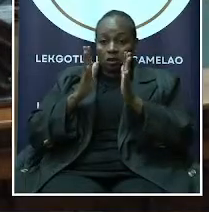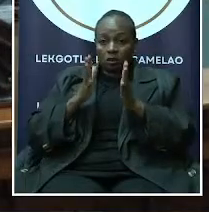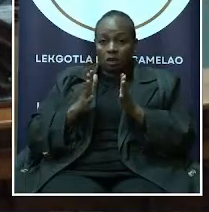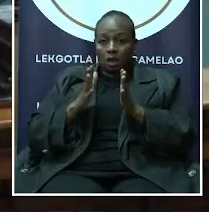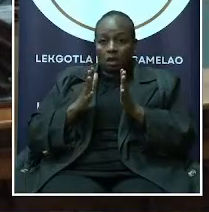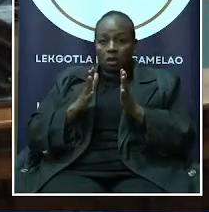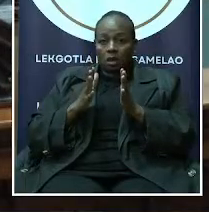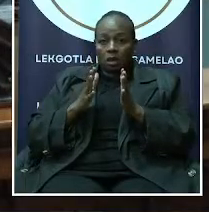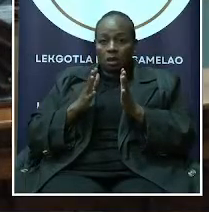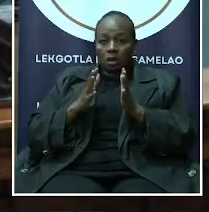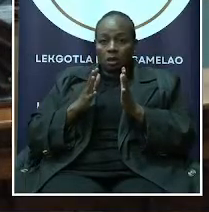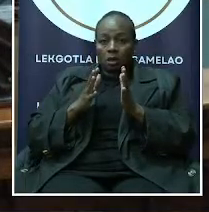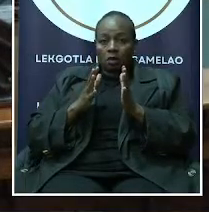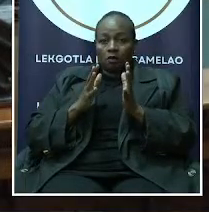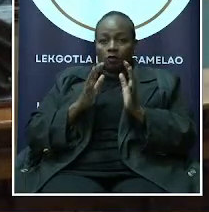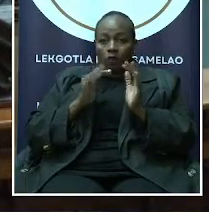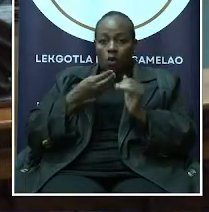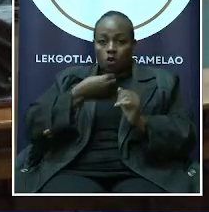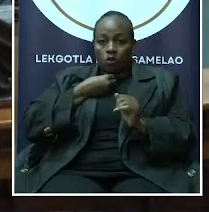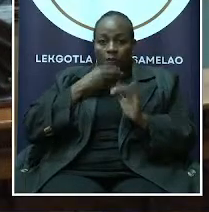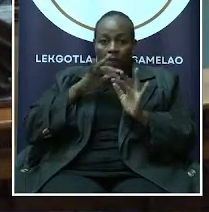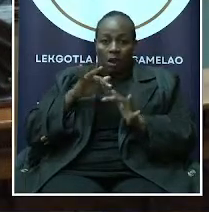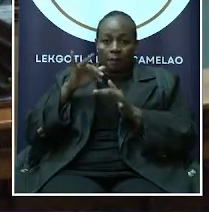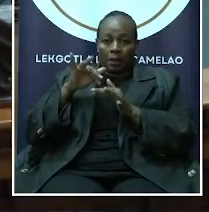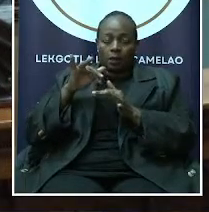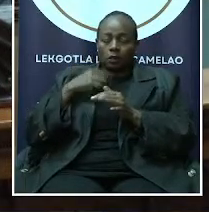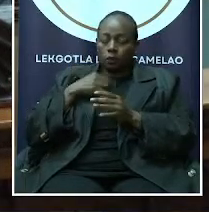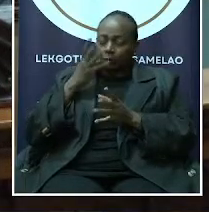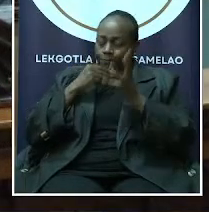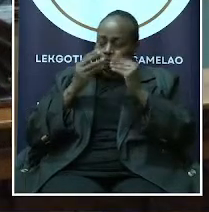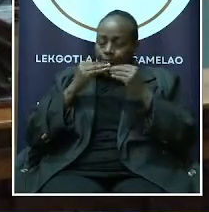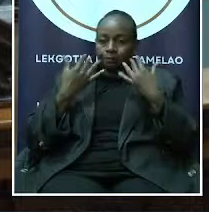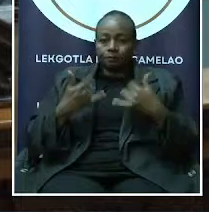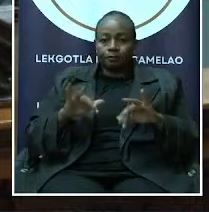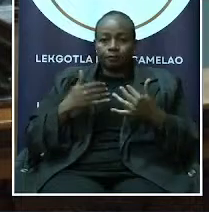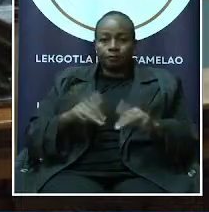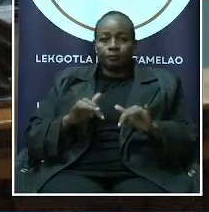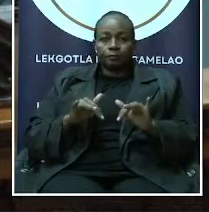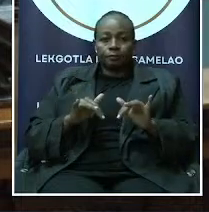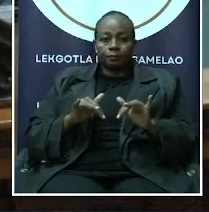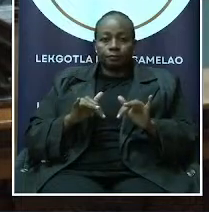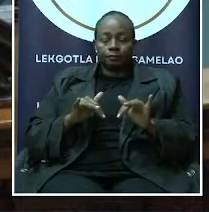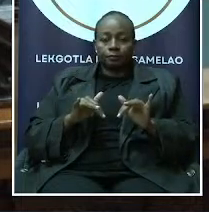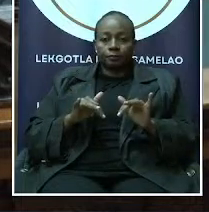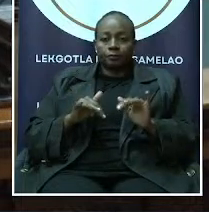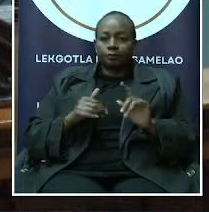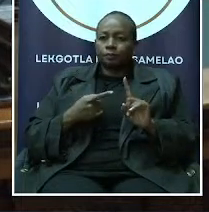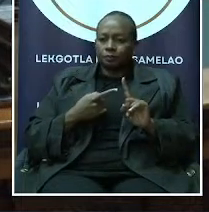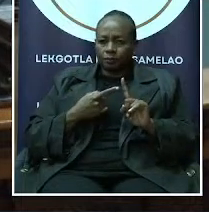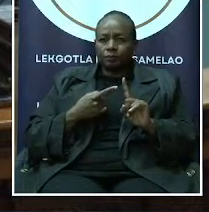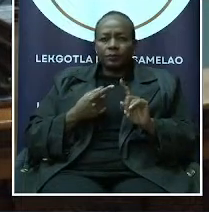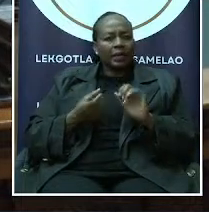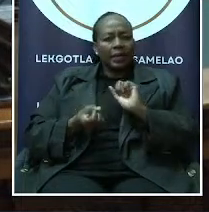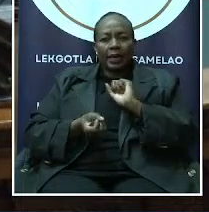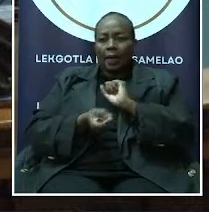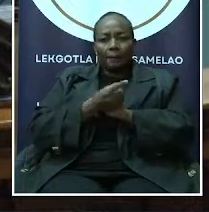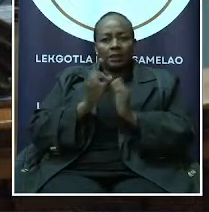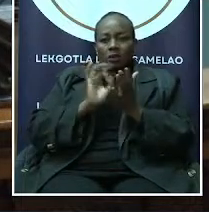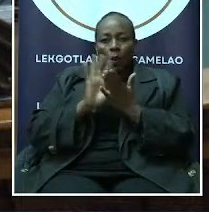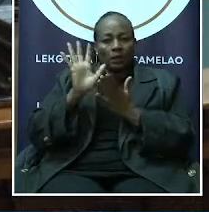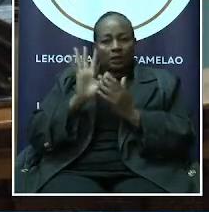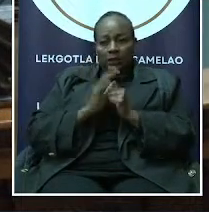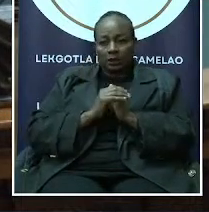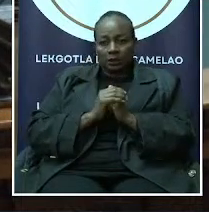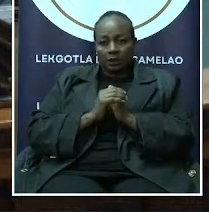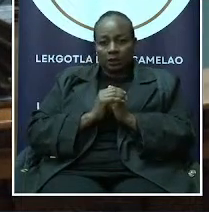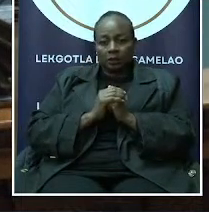wonderful initiative. I believe that we have learned a lot. It's a once-in-a-lifetime, I feel,